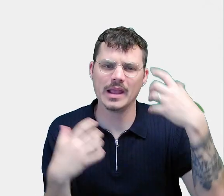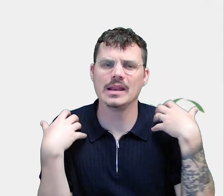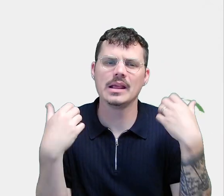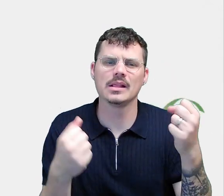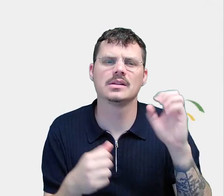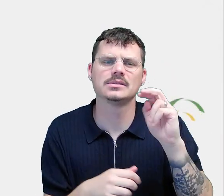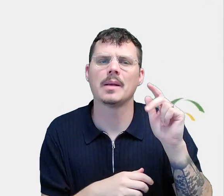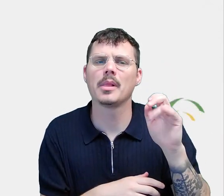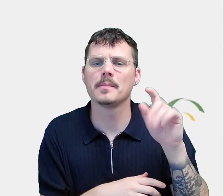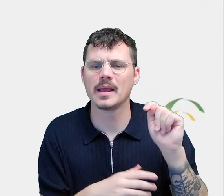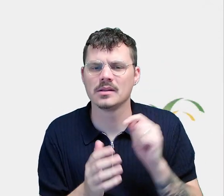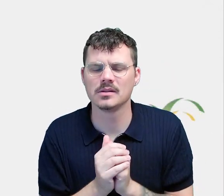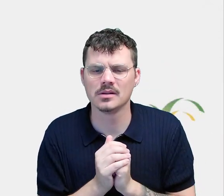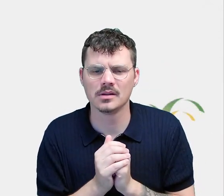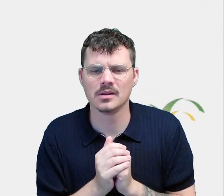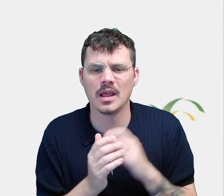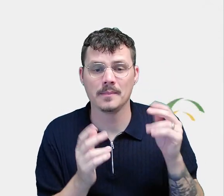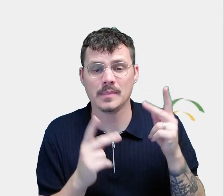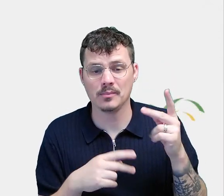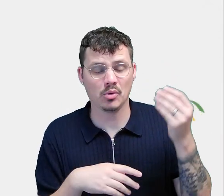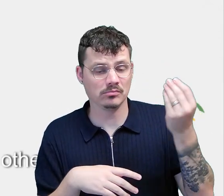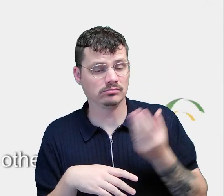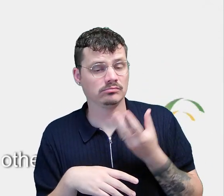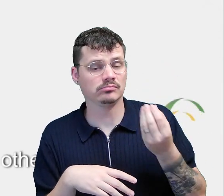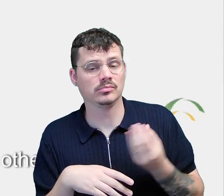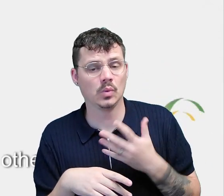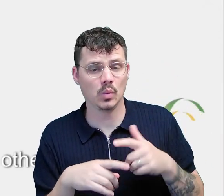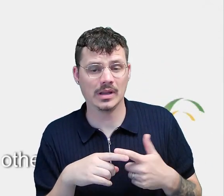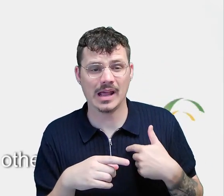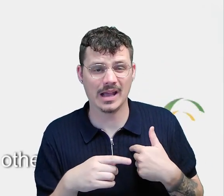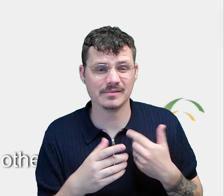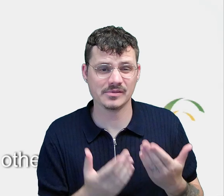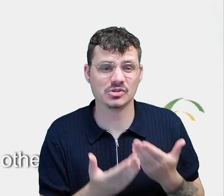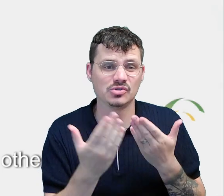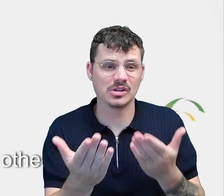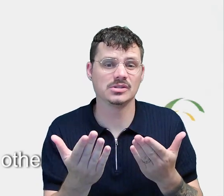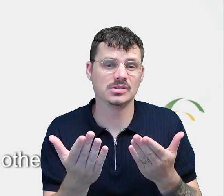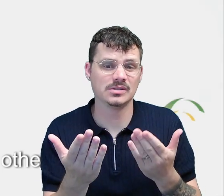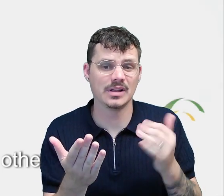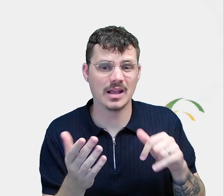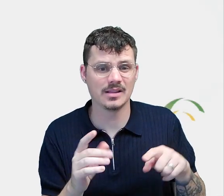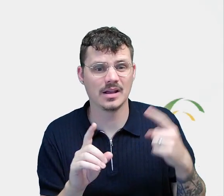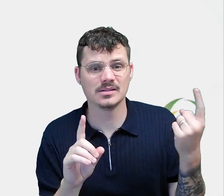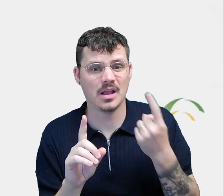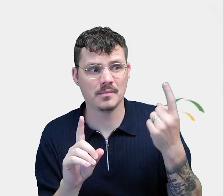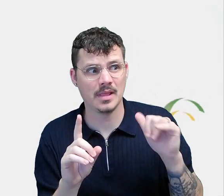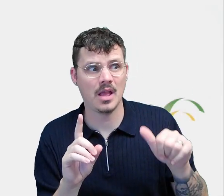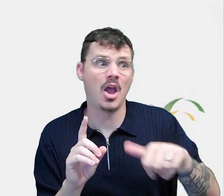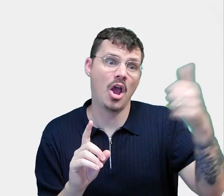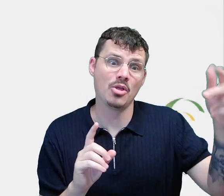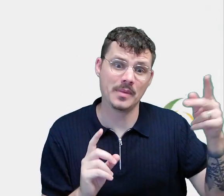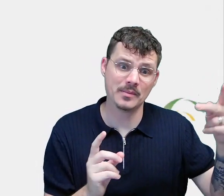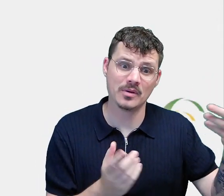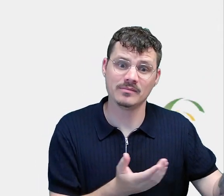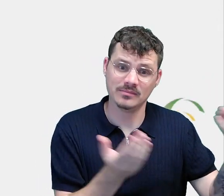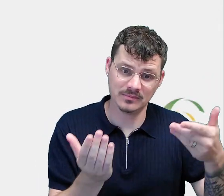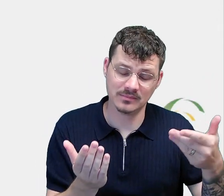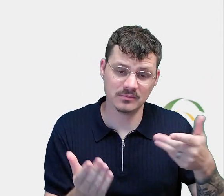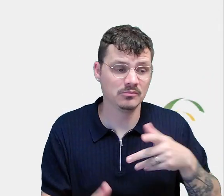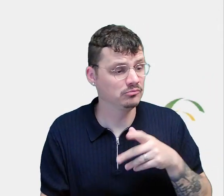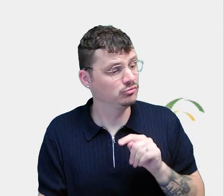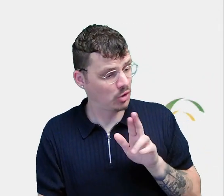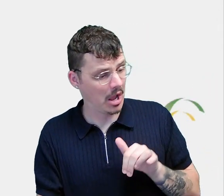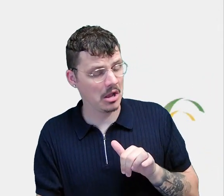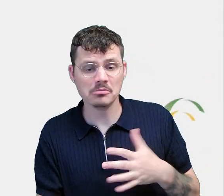And people tell me, when I've suggested this is something other people advise, they try it, they like